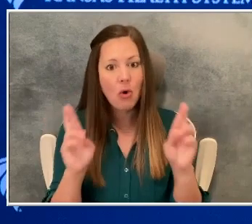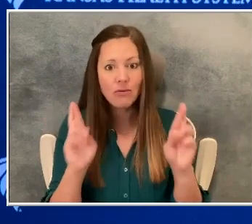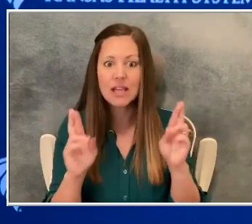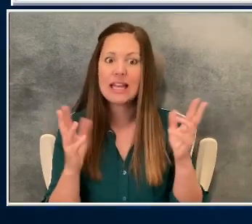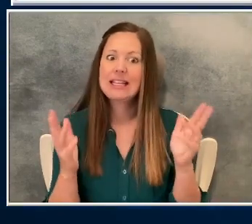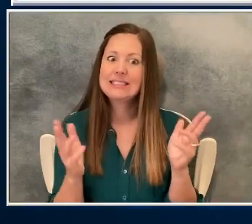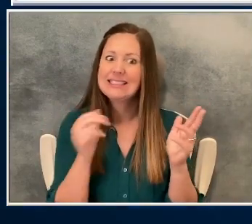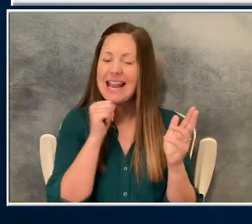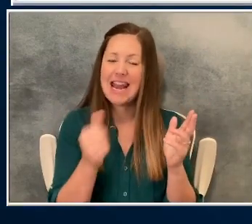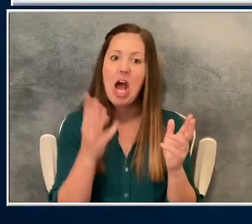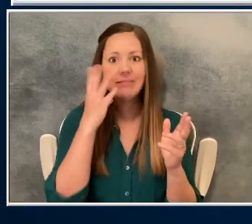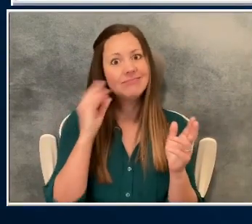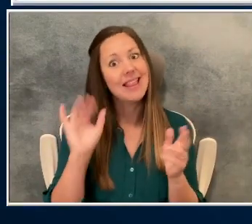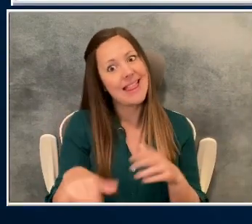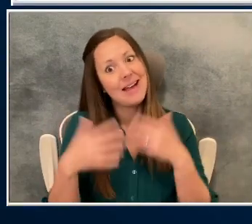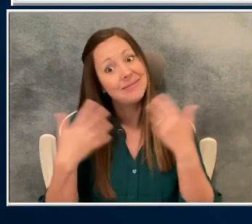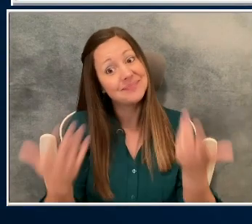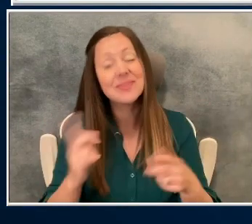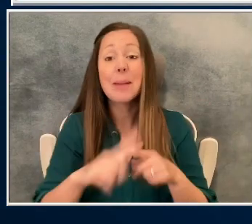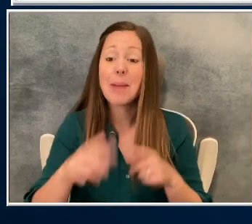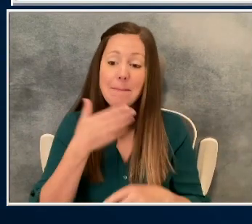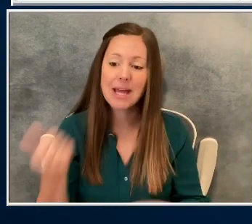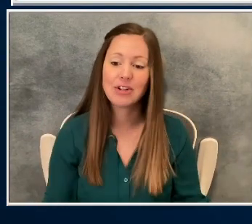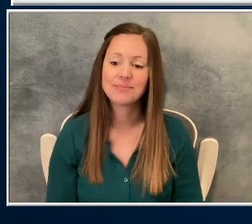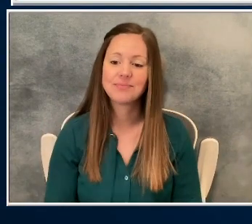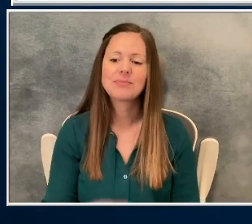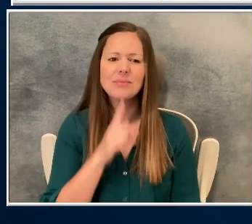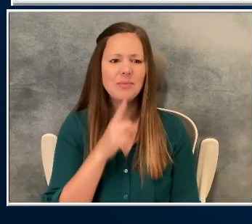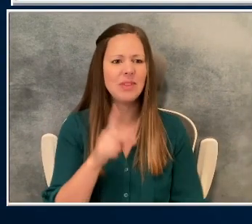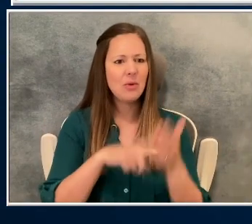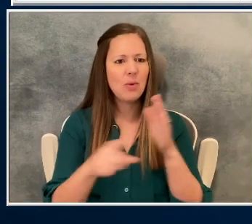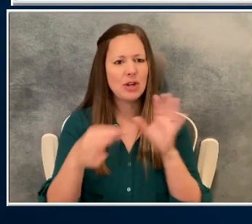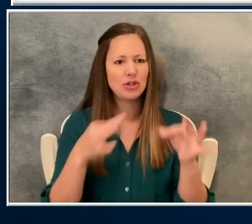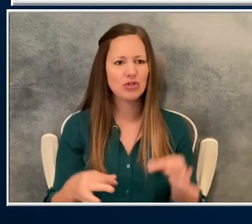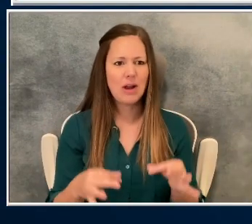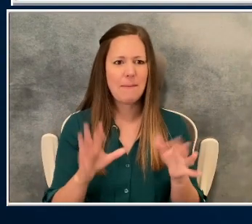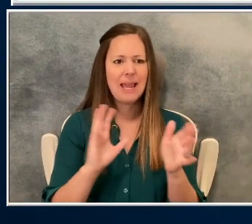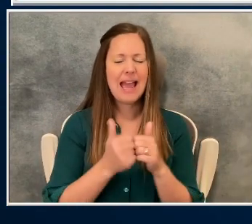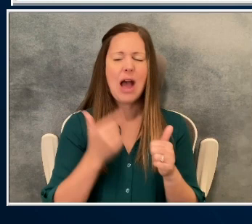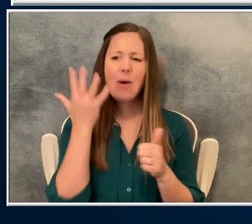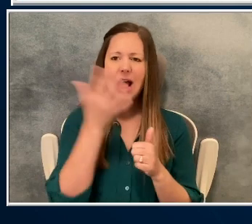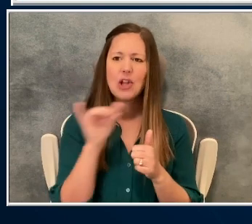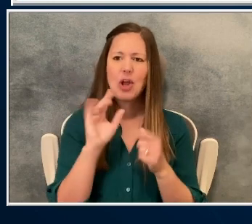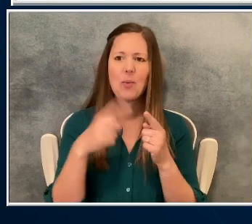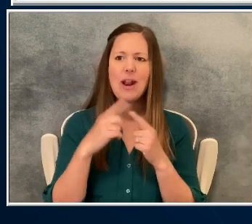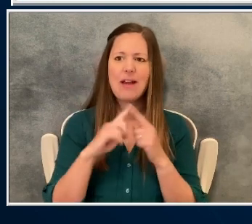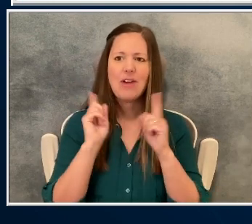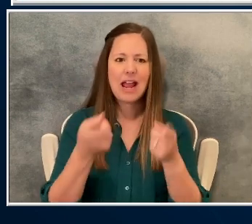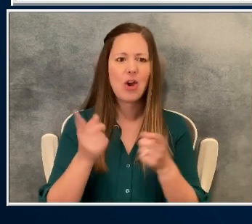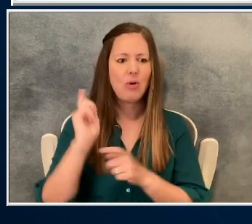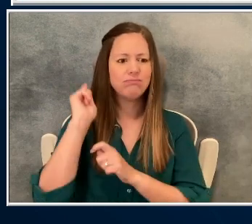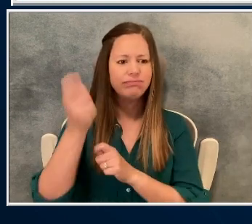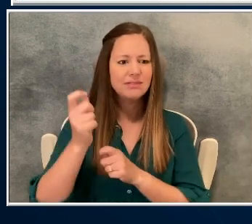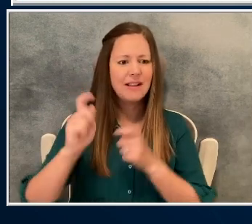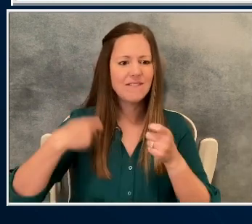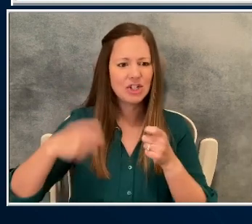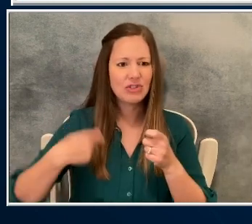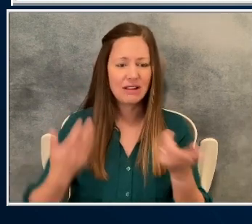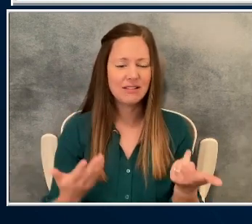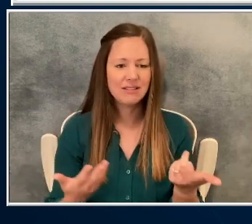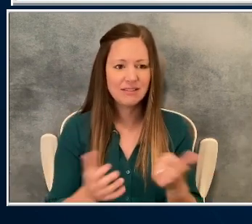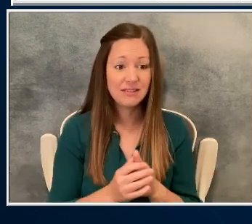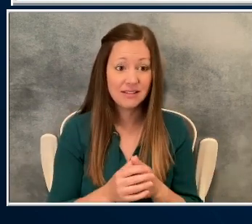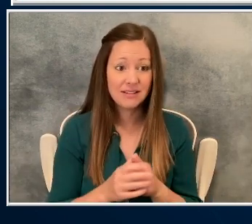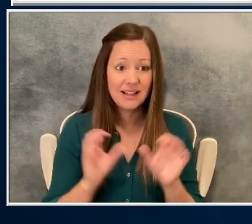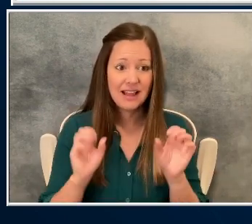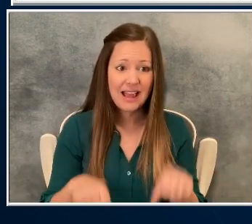like this, but it is better. So really what you're describing is how I look every time I go fly fishing. That's brilliant, except you're minus the waders. Can you mow the grass in waders